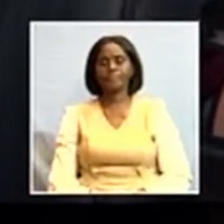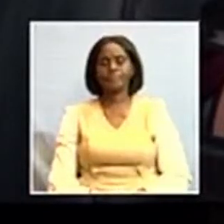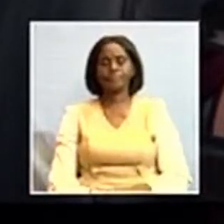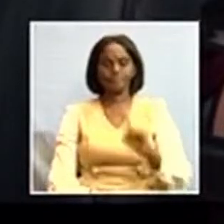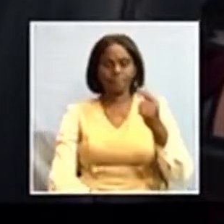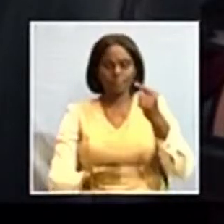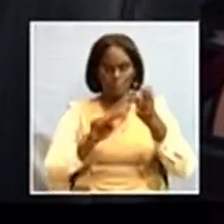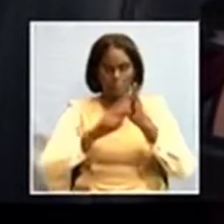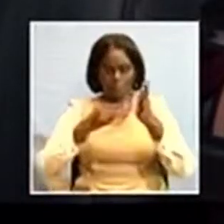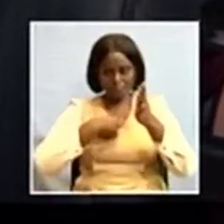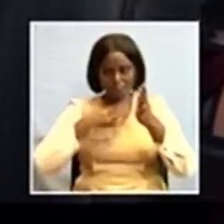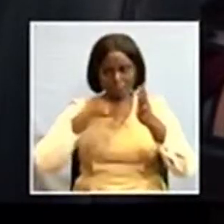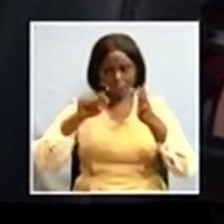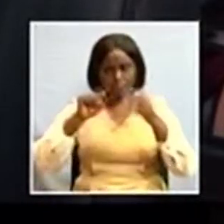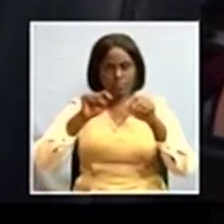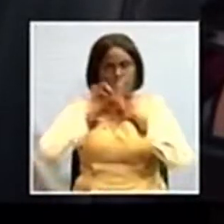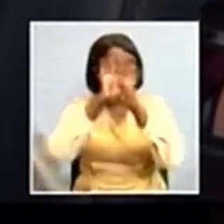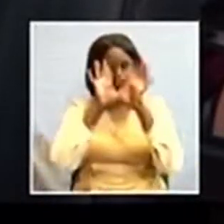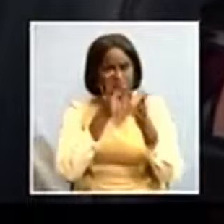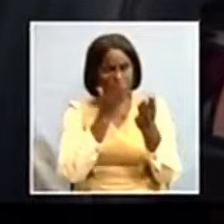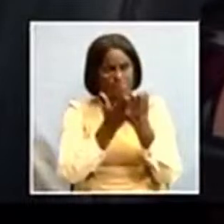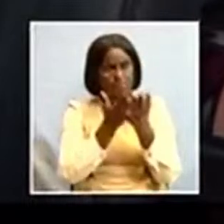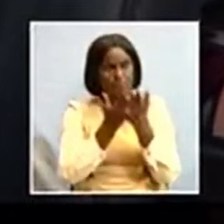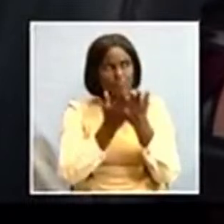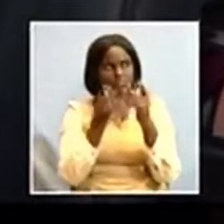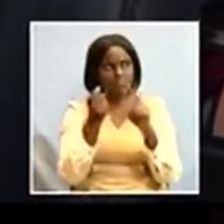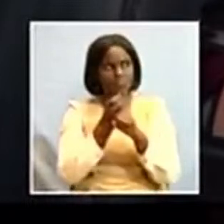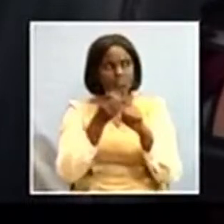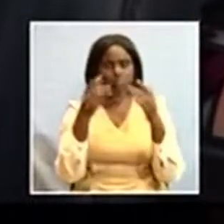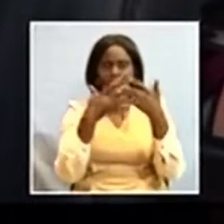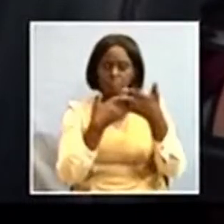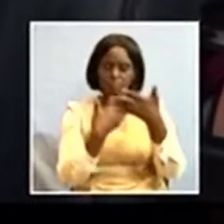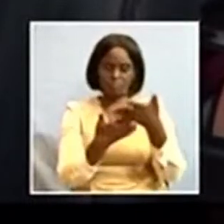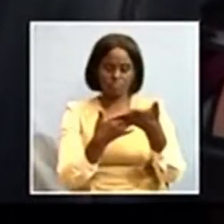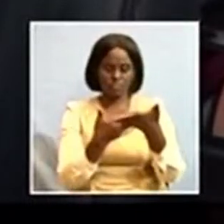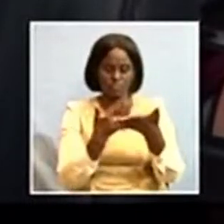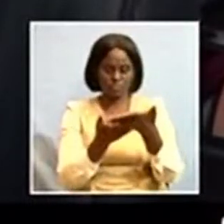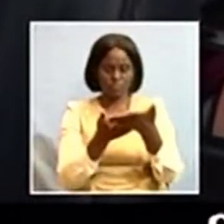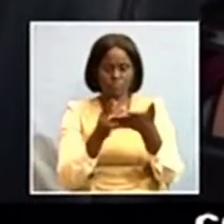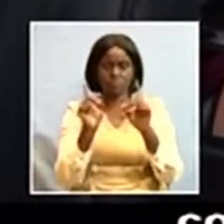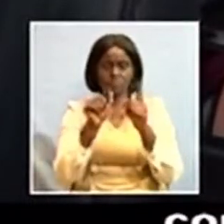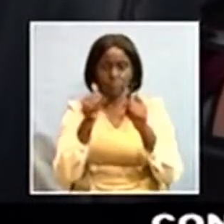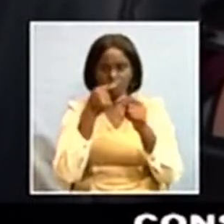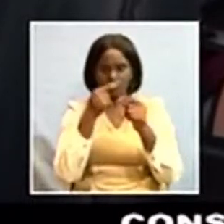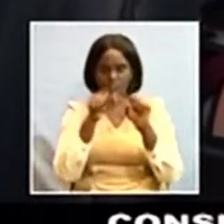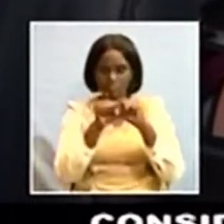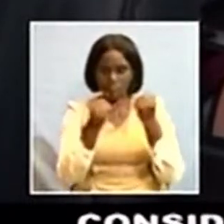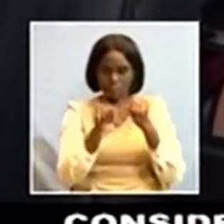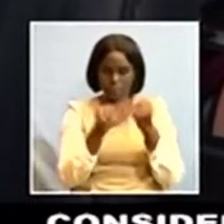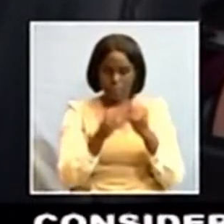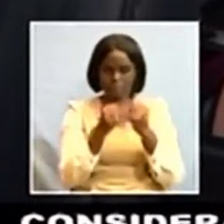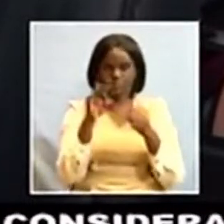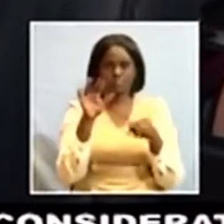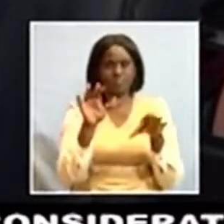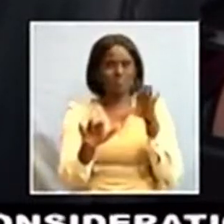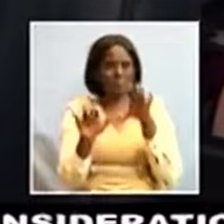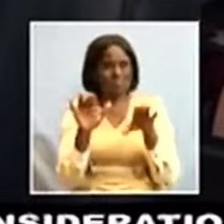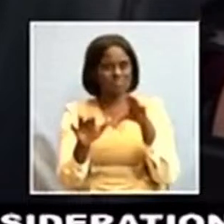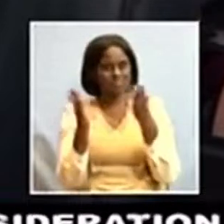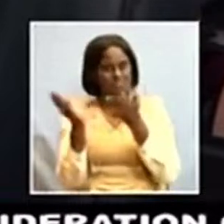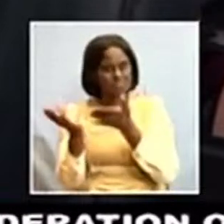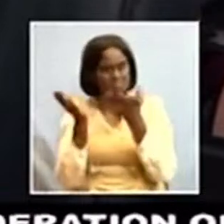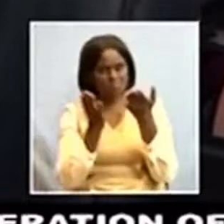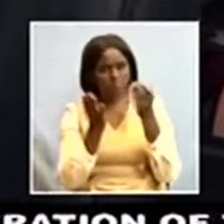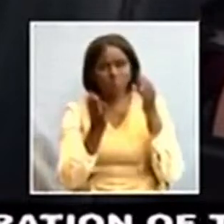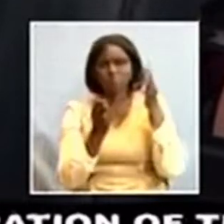point I need clarification is from the title here, where you're saying breakdown of balance brought